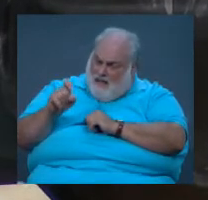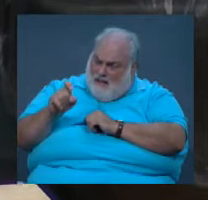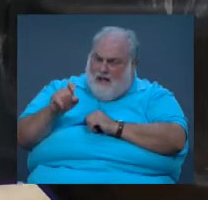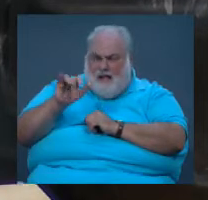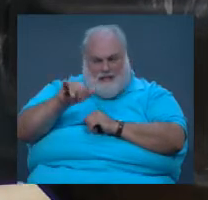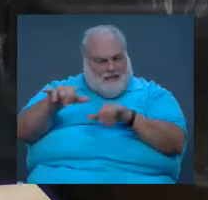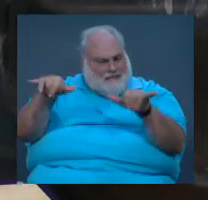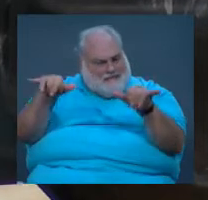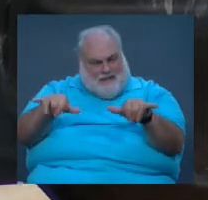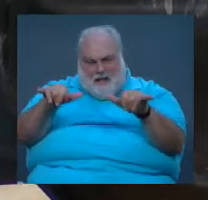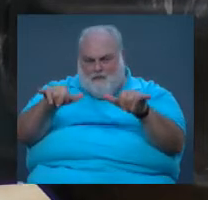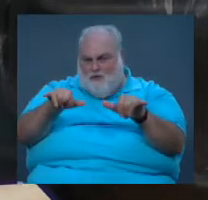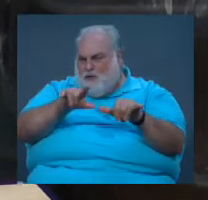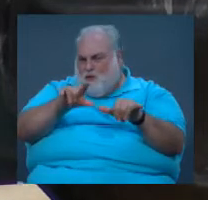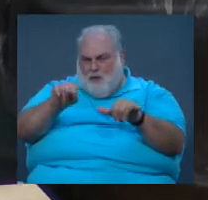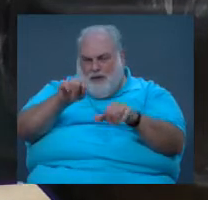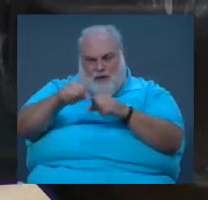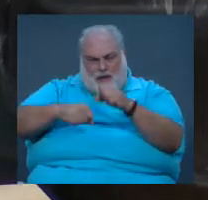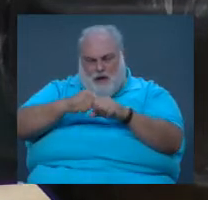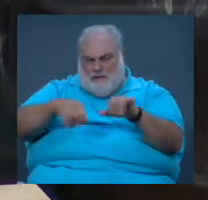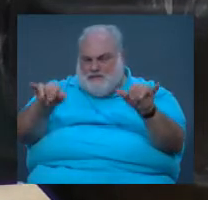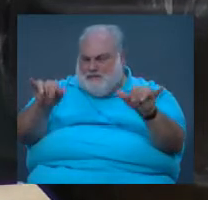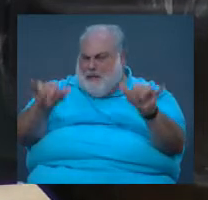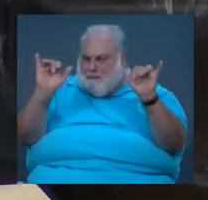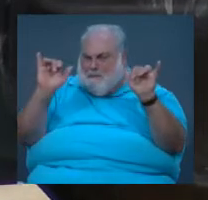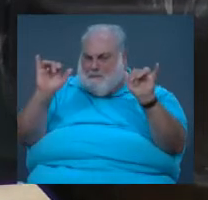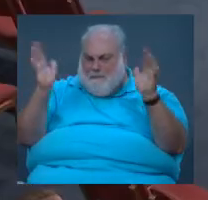for the last 20 years. Yeah. I mean,